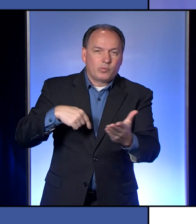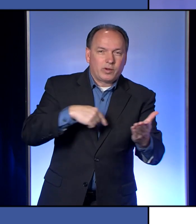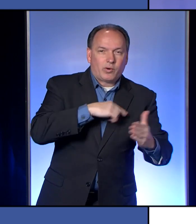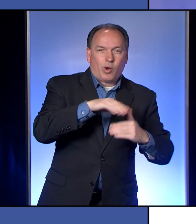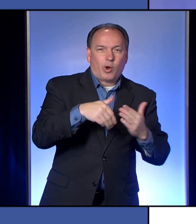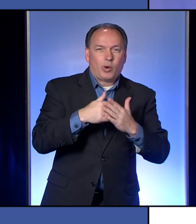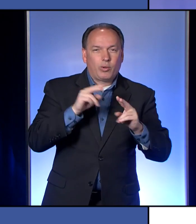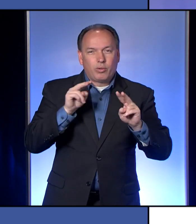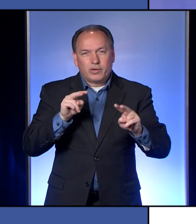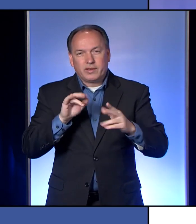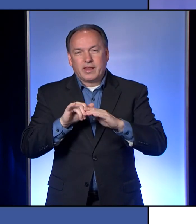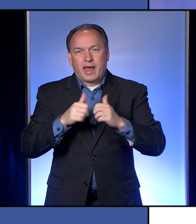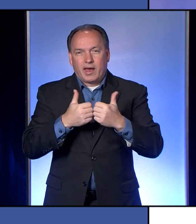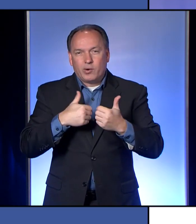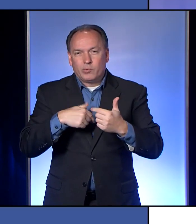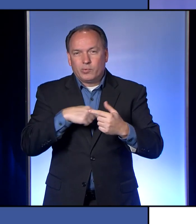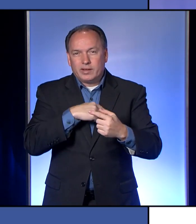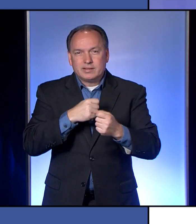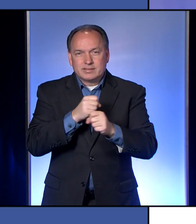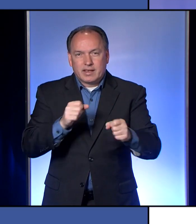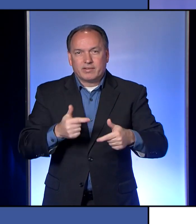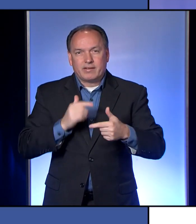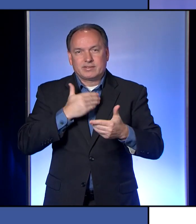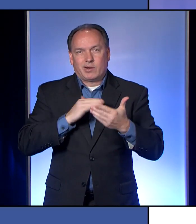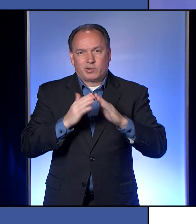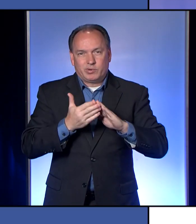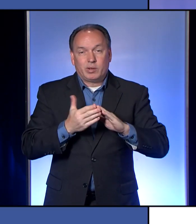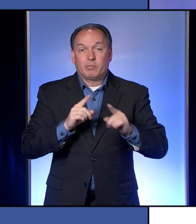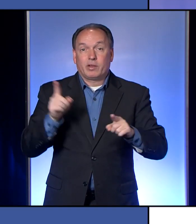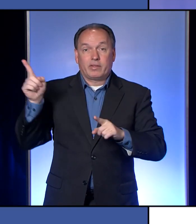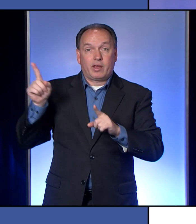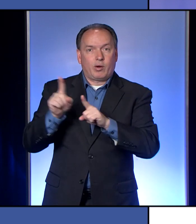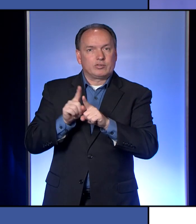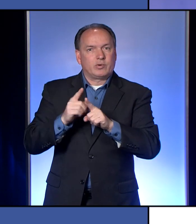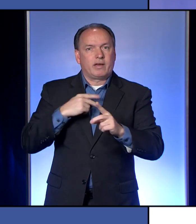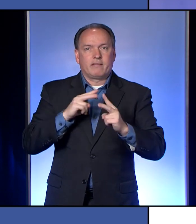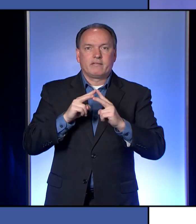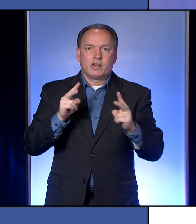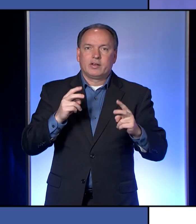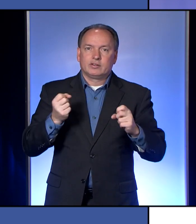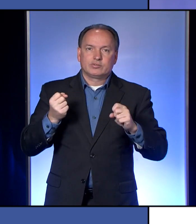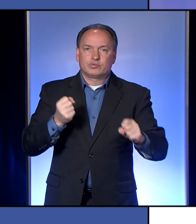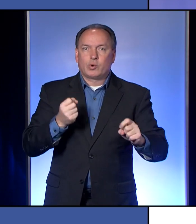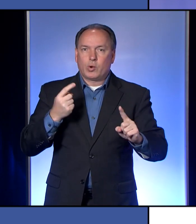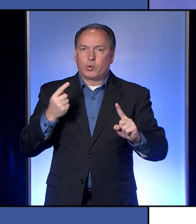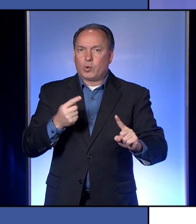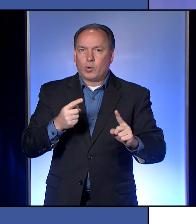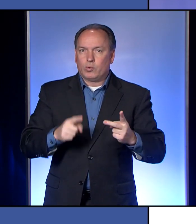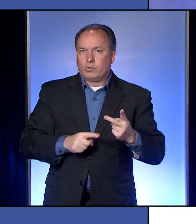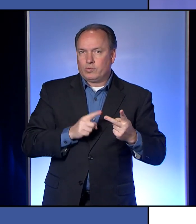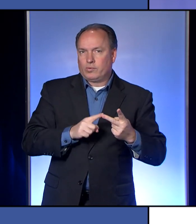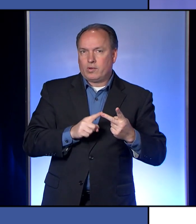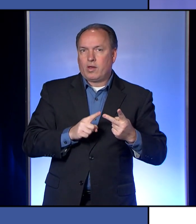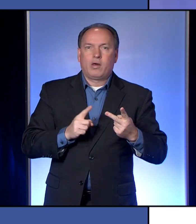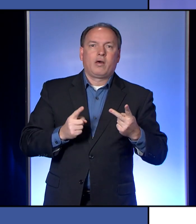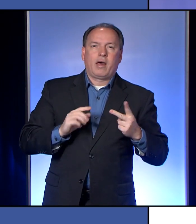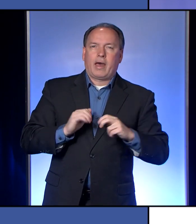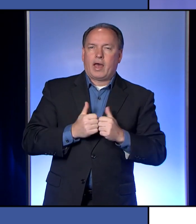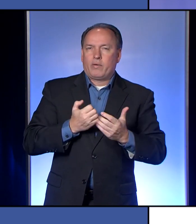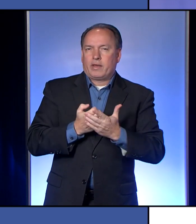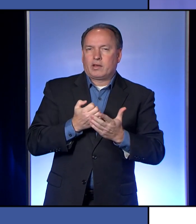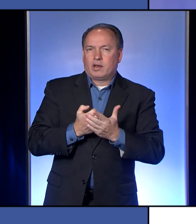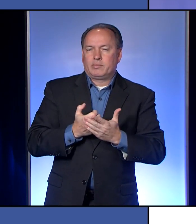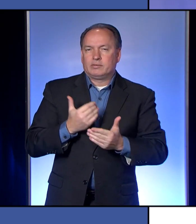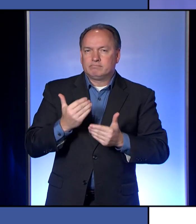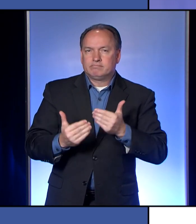is how do we save lives in our community. But they also have a very, very strong goal, like how do we get our economy back on